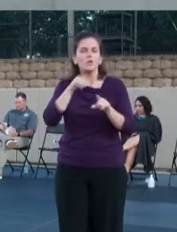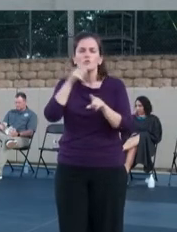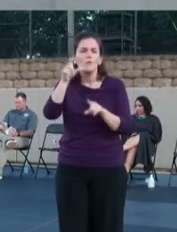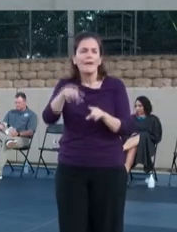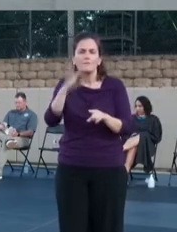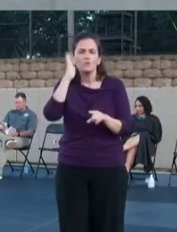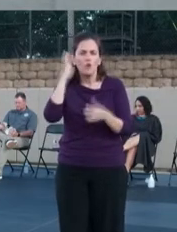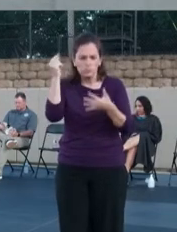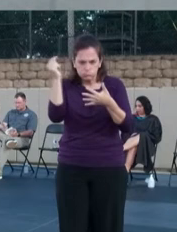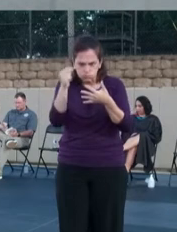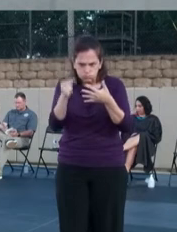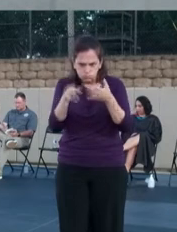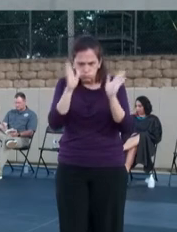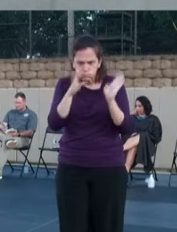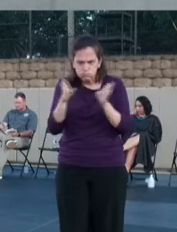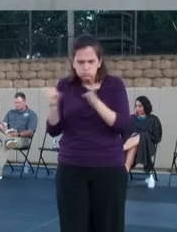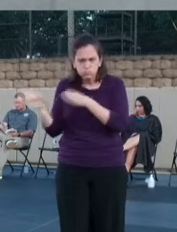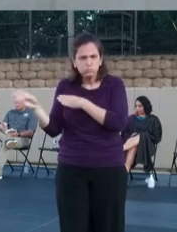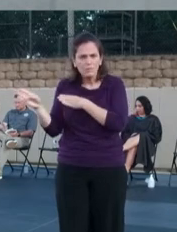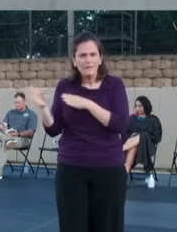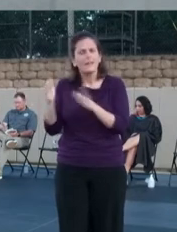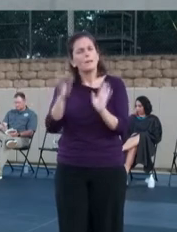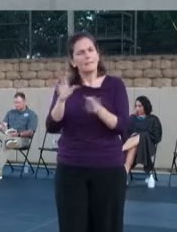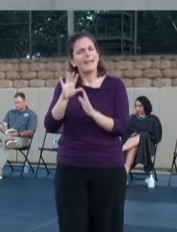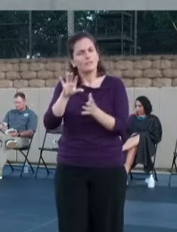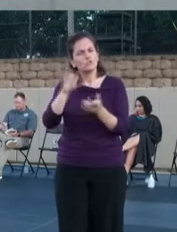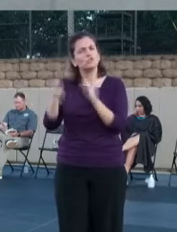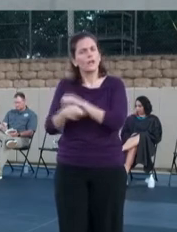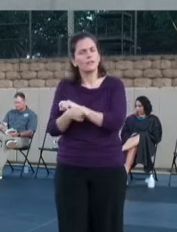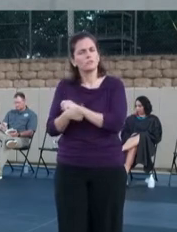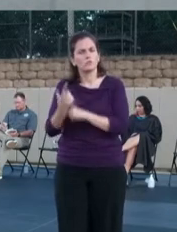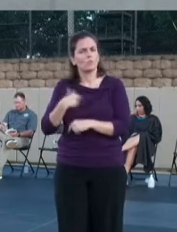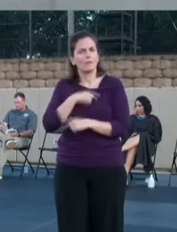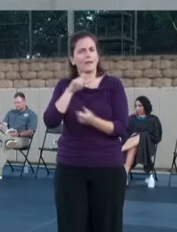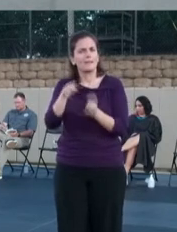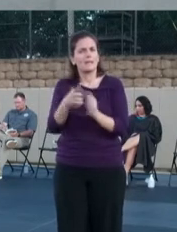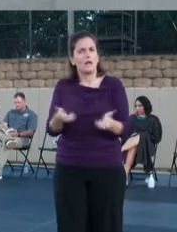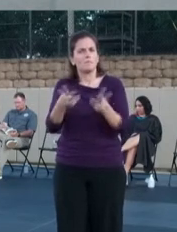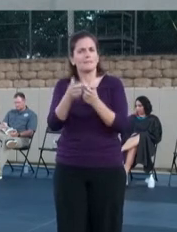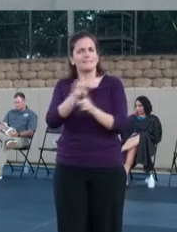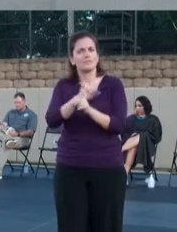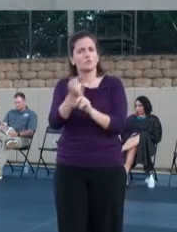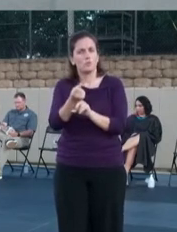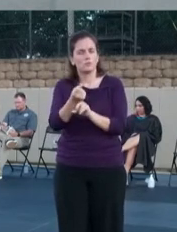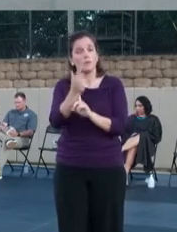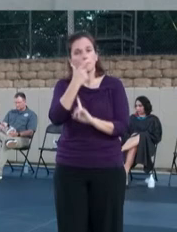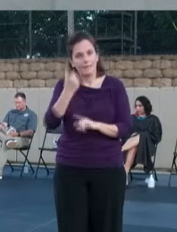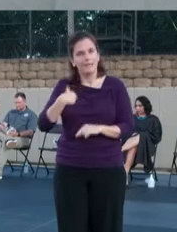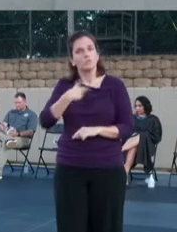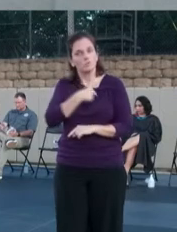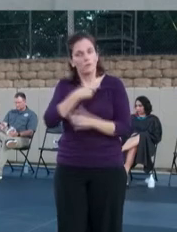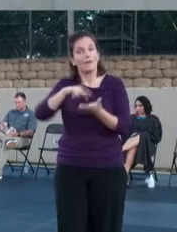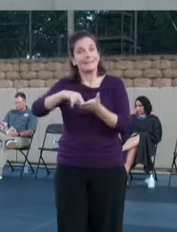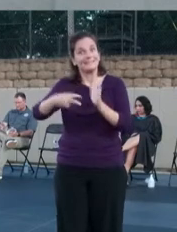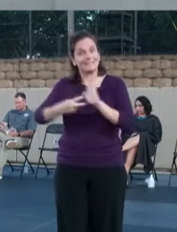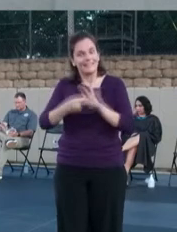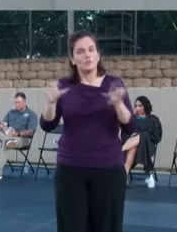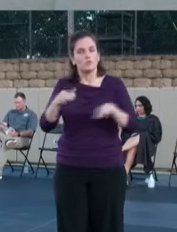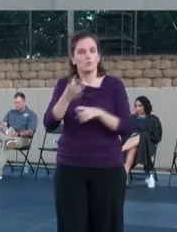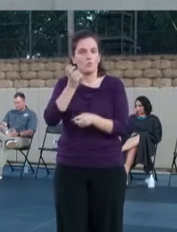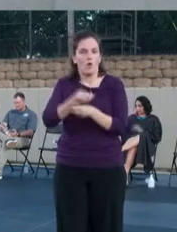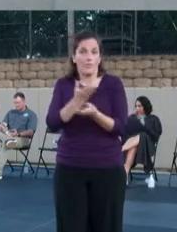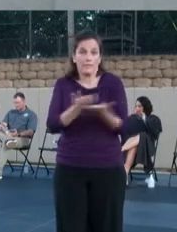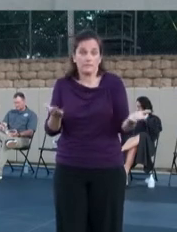of your future. Plans change, and all we can do is adapt to the situation because we were made to do hard things. Whether you